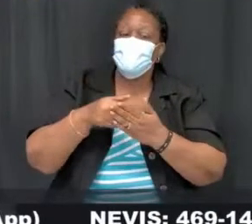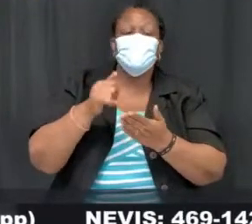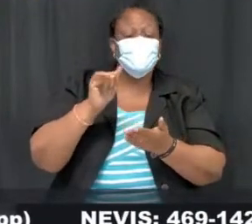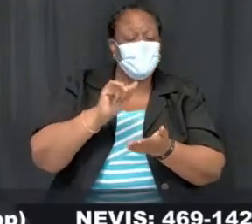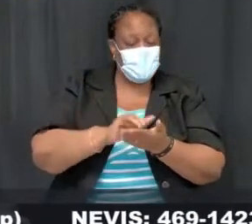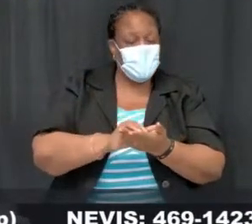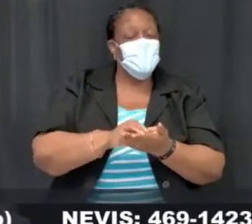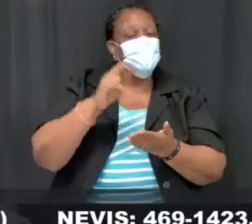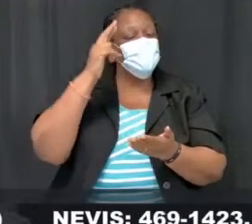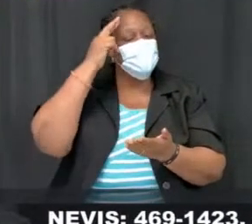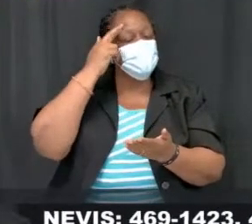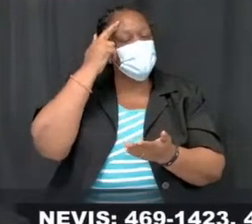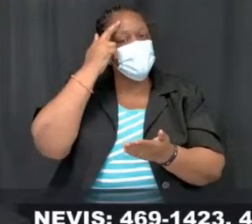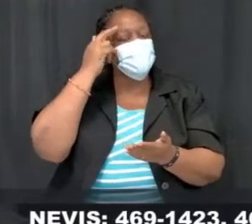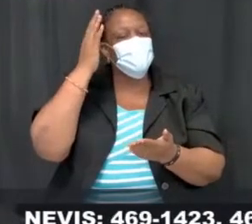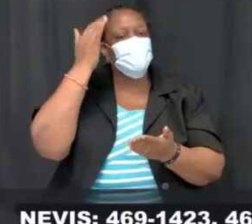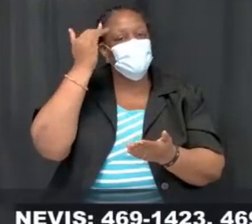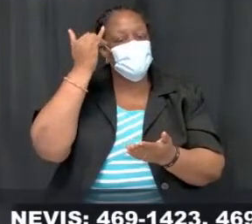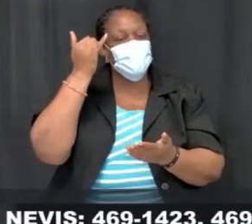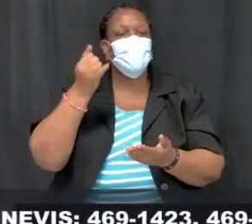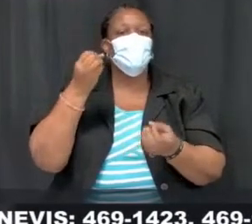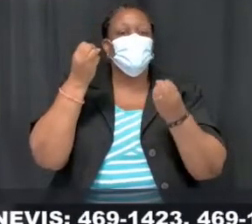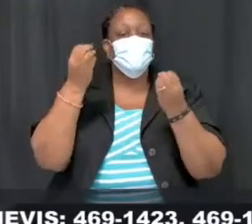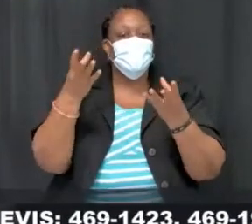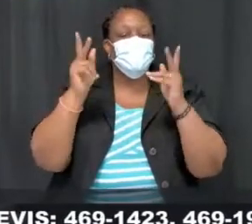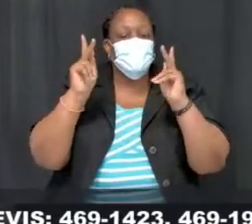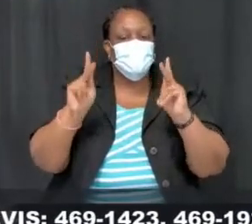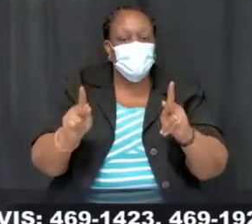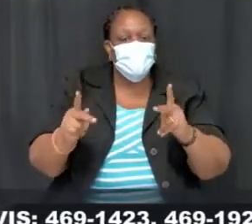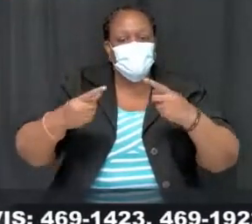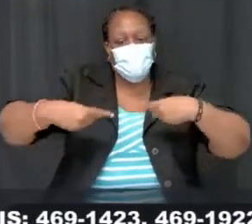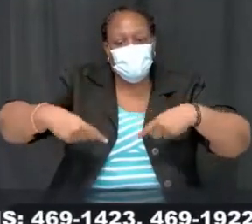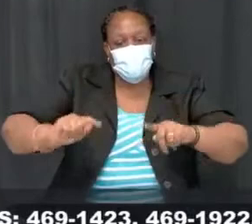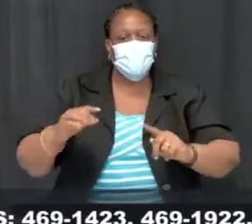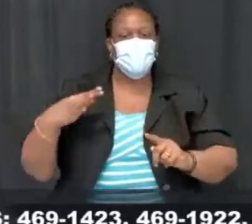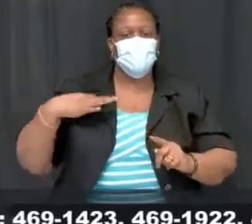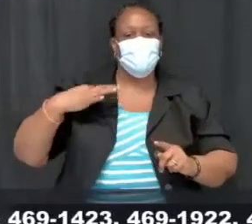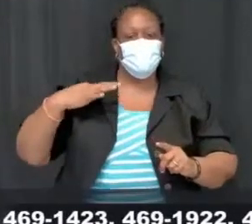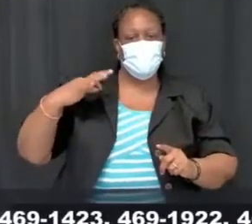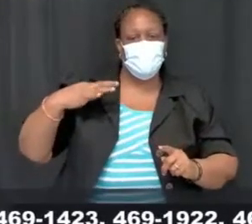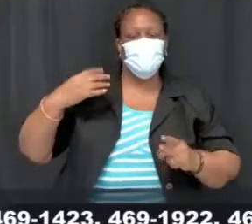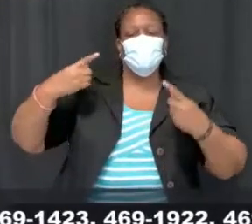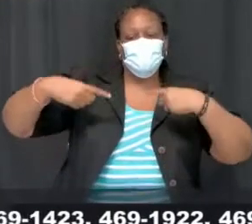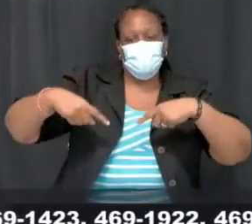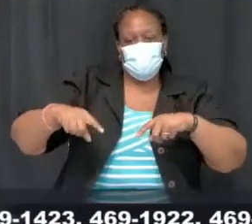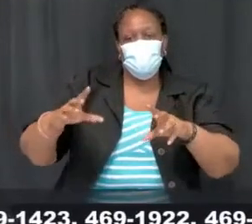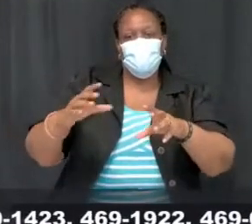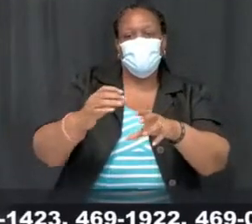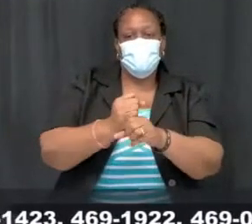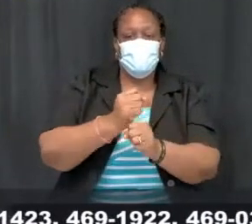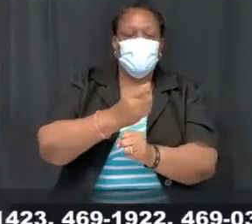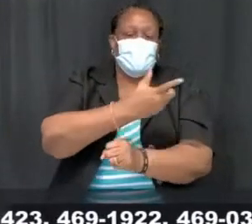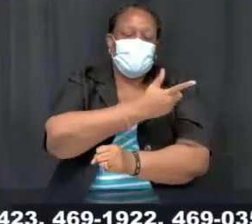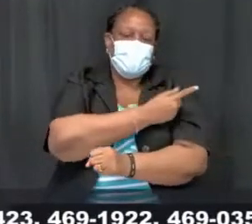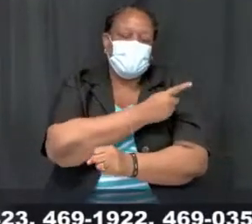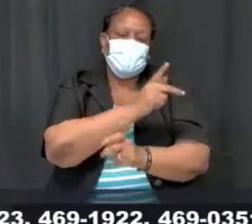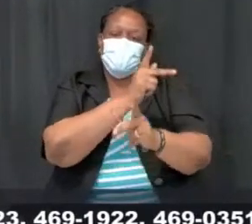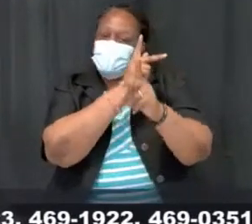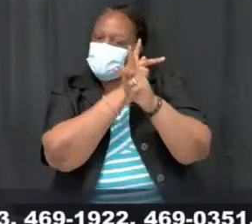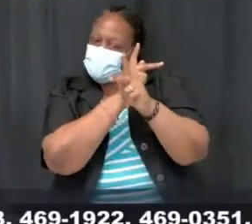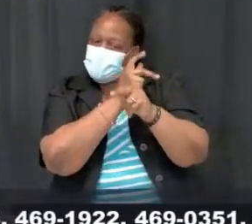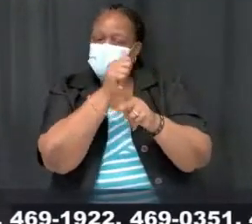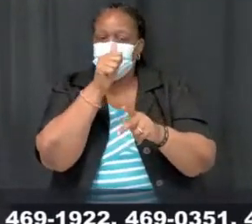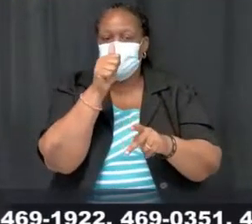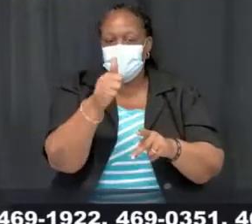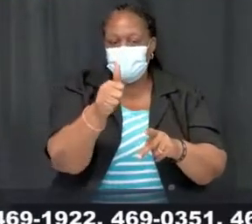the success, and we also have to thank again the people of the Federation of St. Kitts and Nevis who were receptive to all of that.